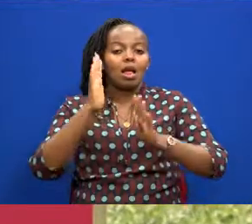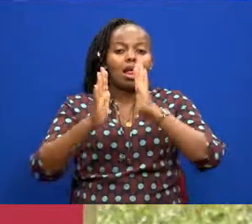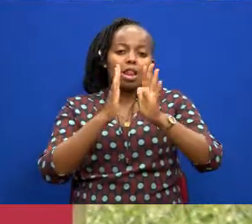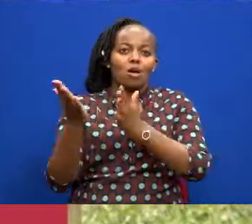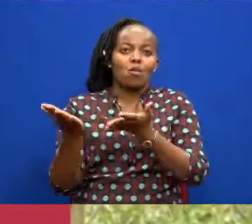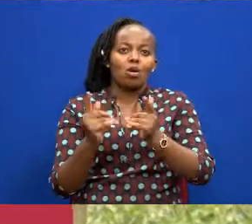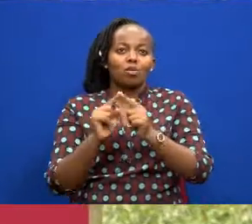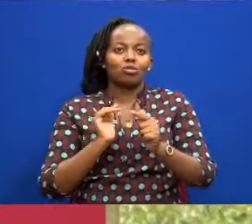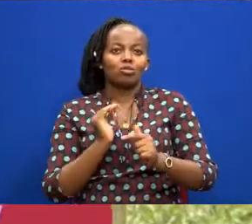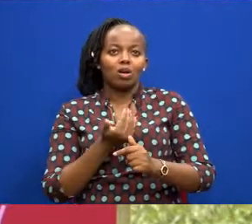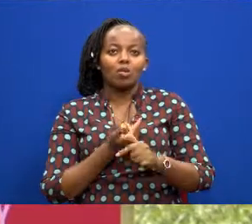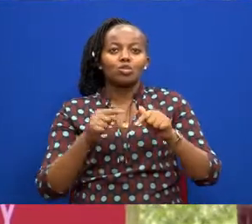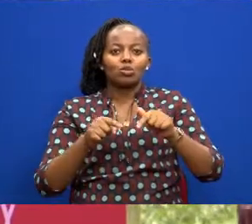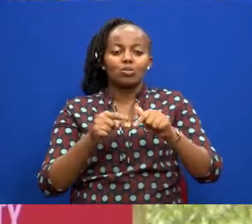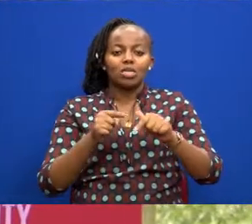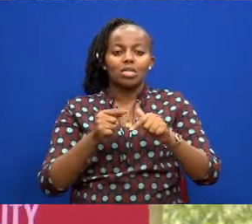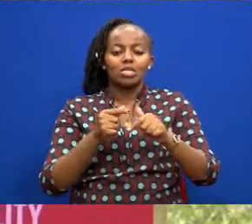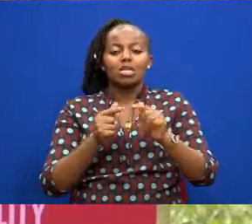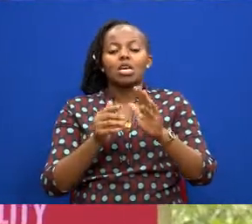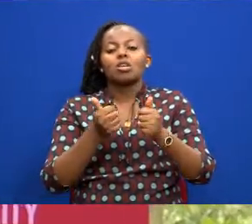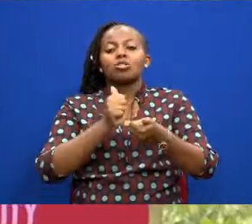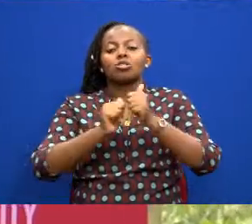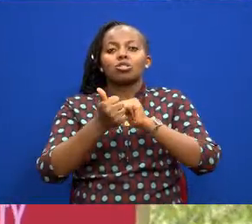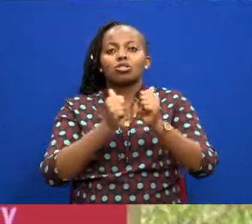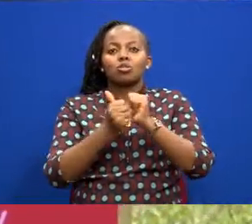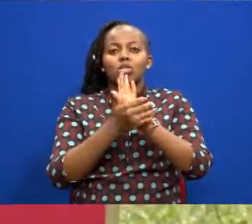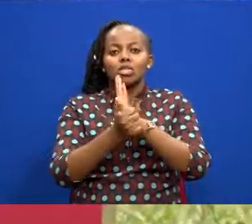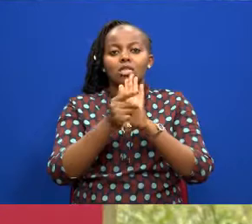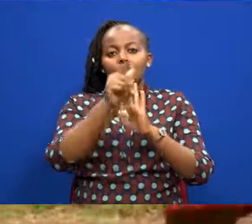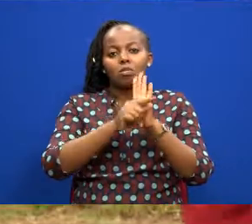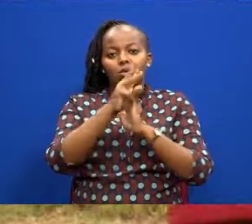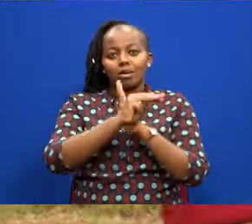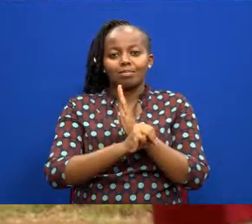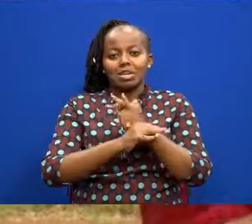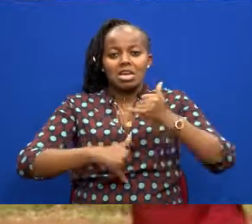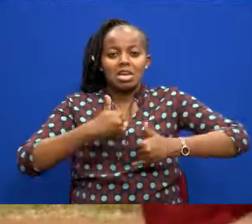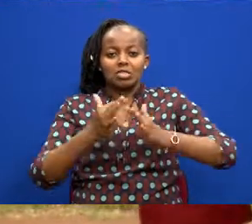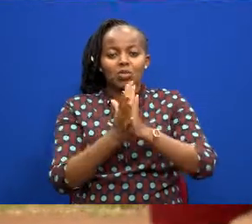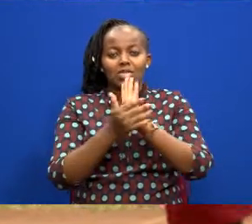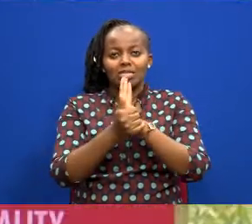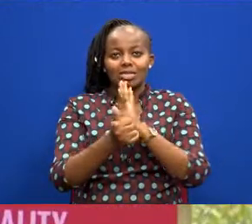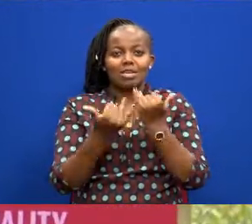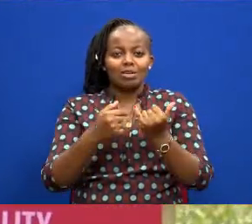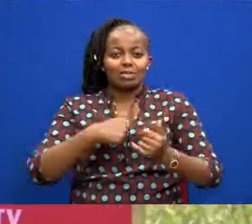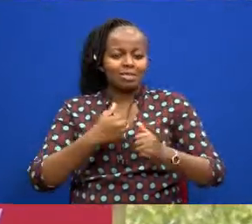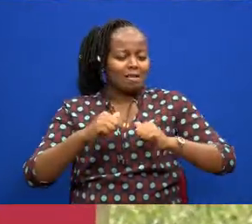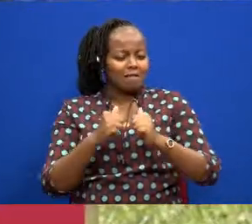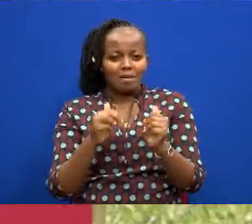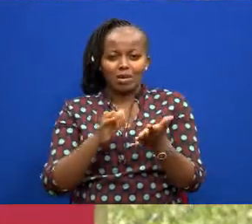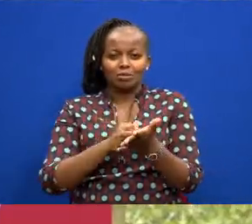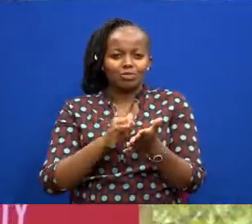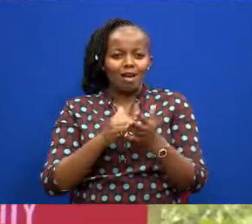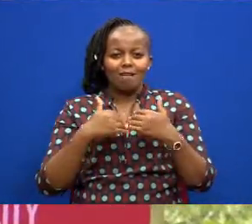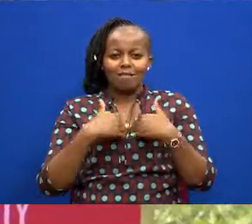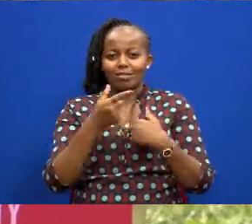Hello and welcome to our today's session of Sports Skills Program. Hashtag Gambler skills. Good. I am happy to be your